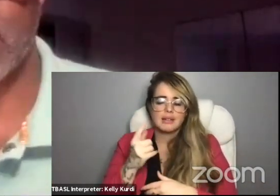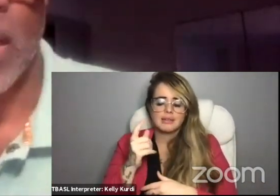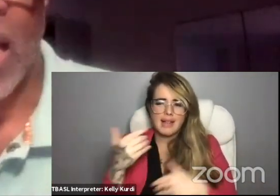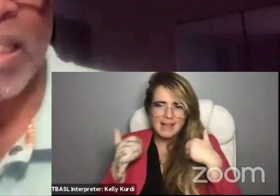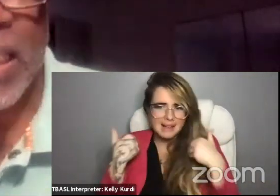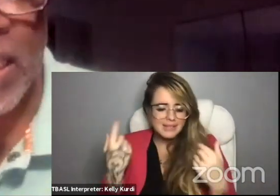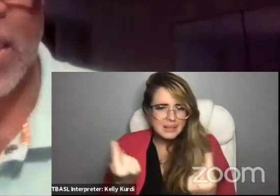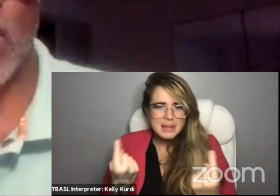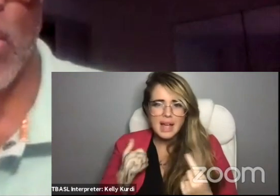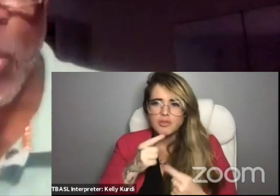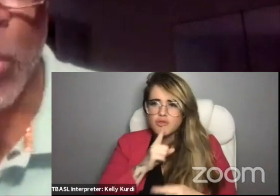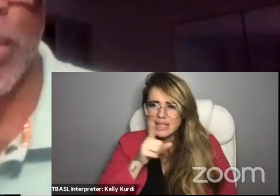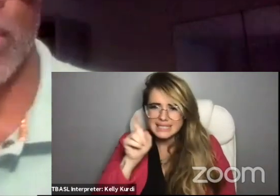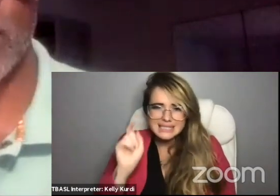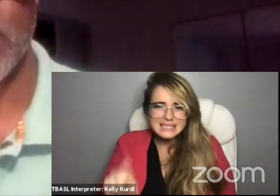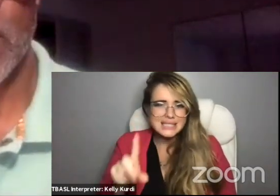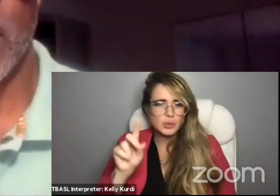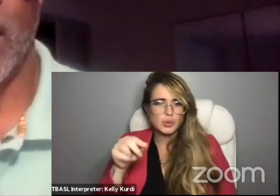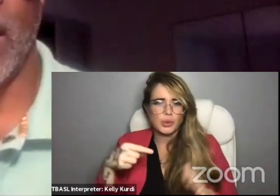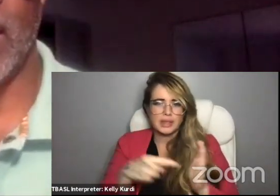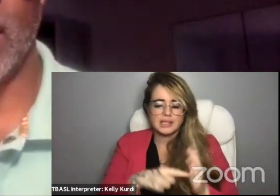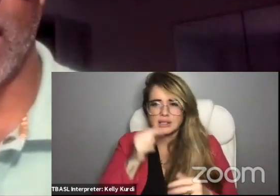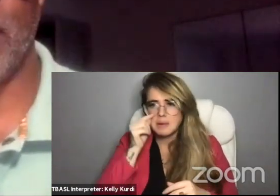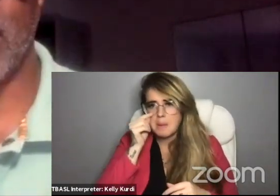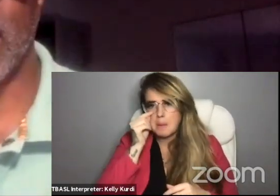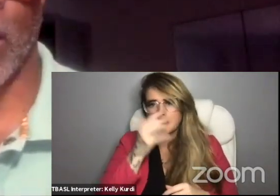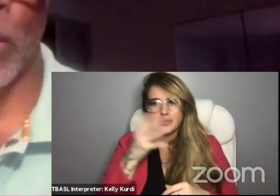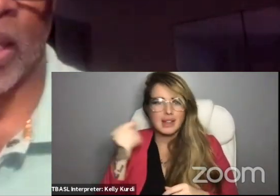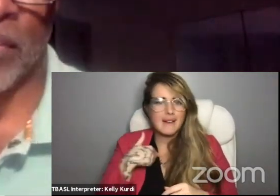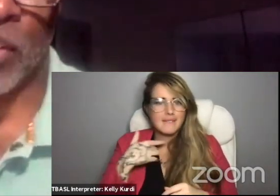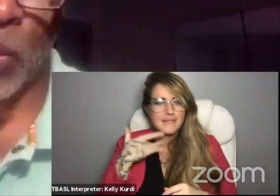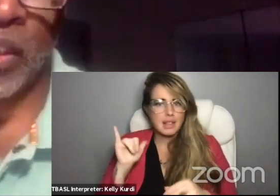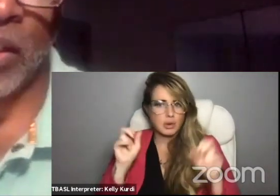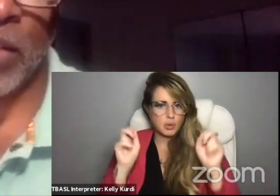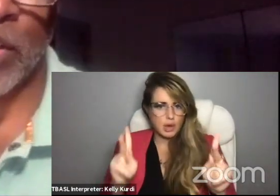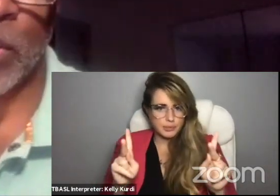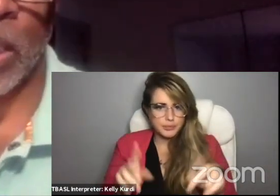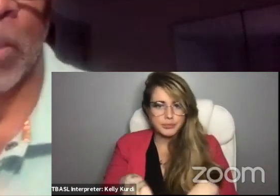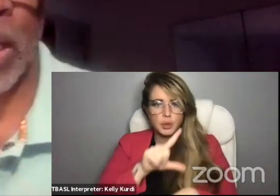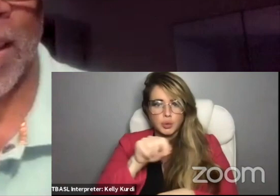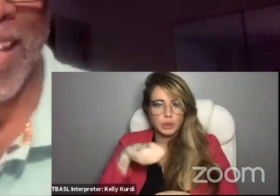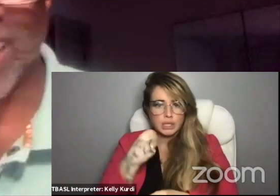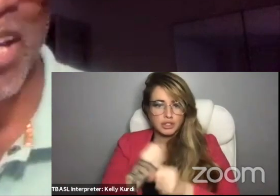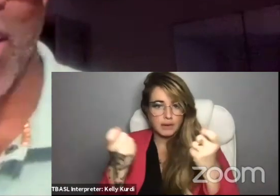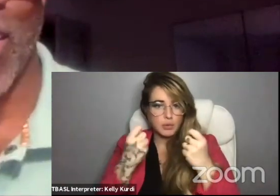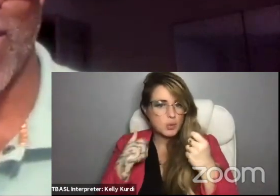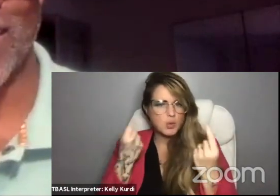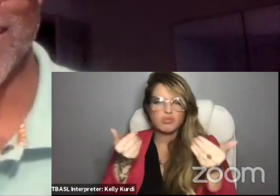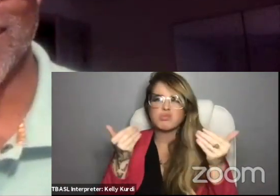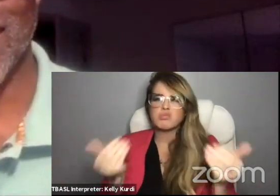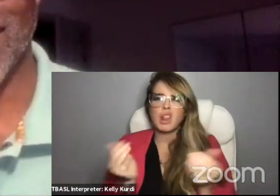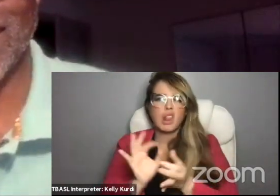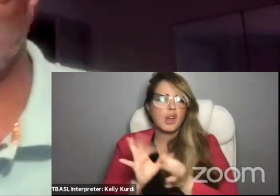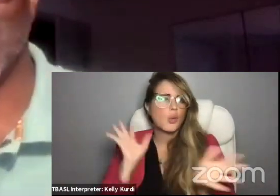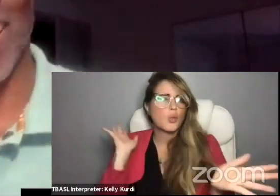I had this thing. I need to do this. And I felt like, okay, at the 20 year anniversary, I'm going to let it go.